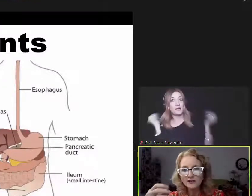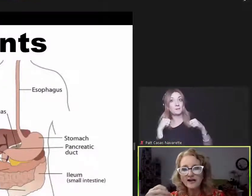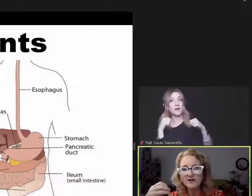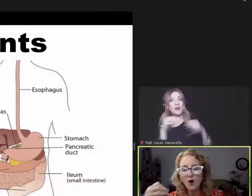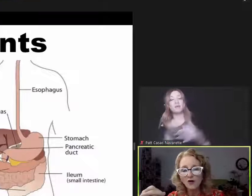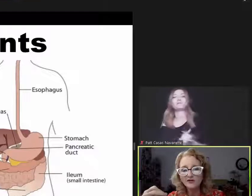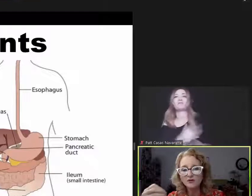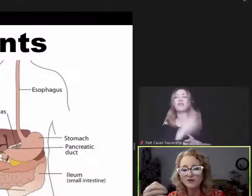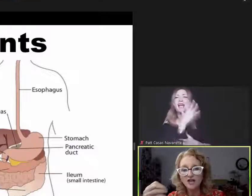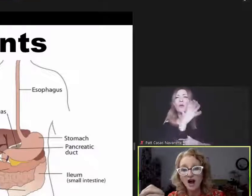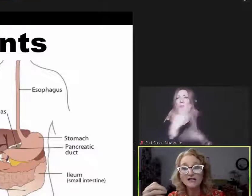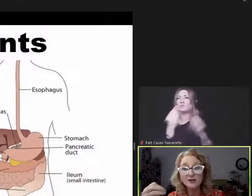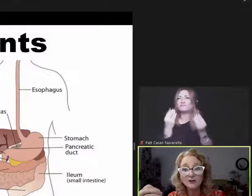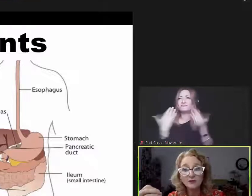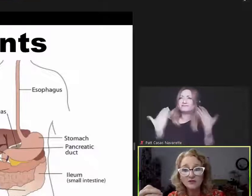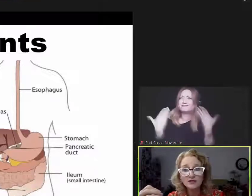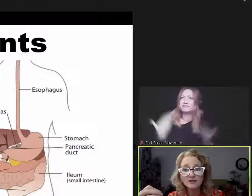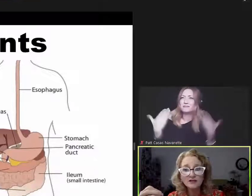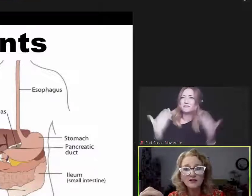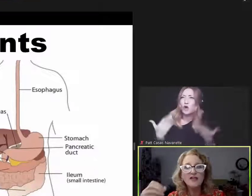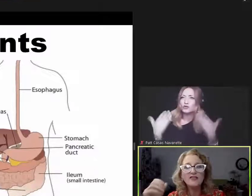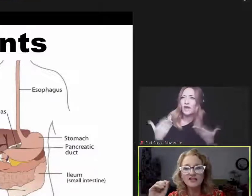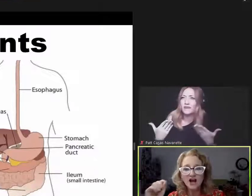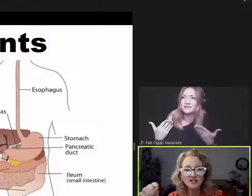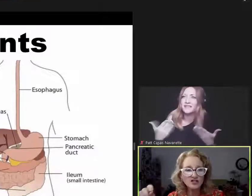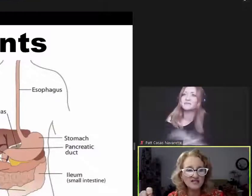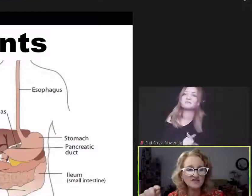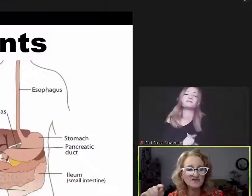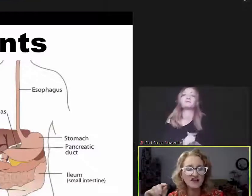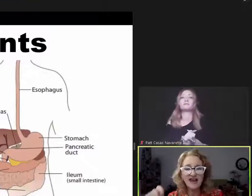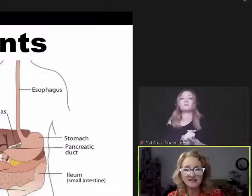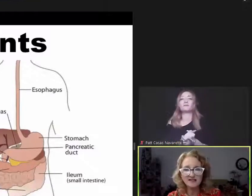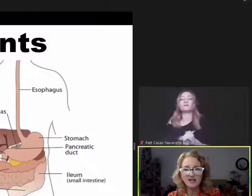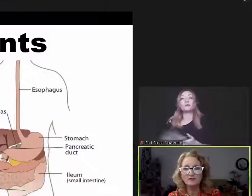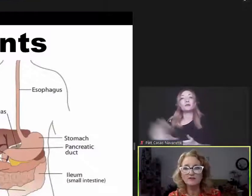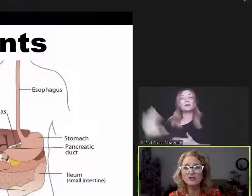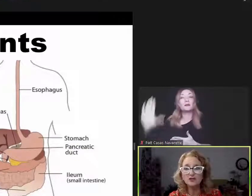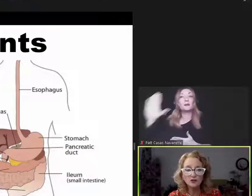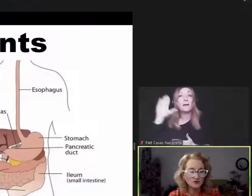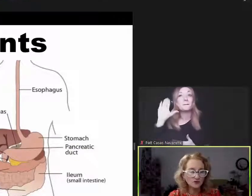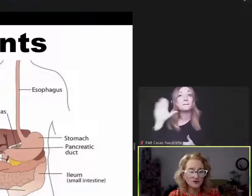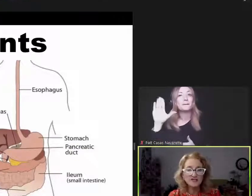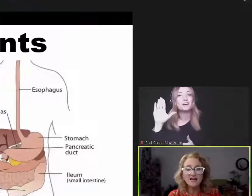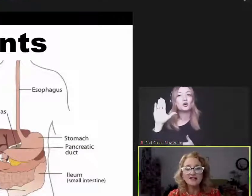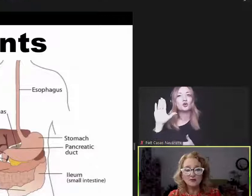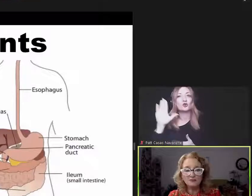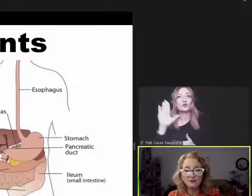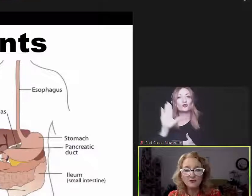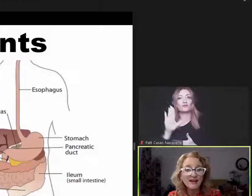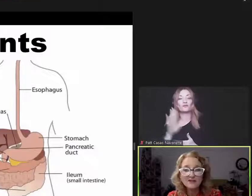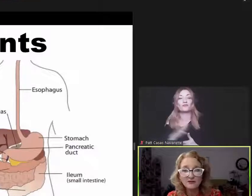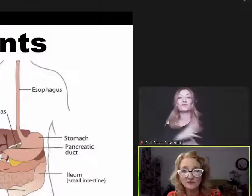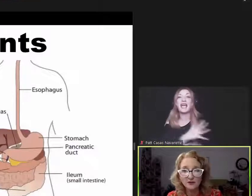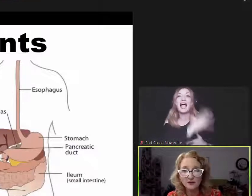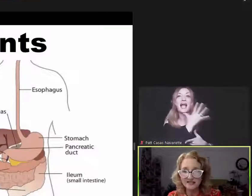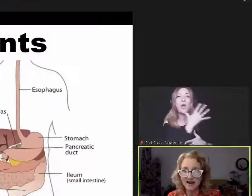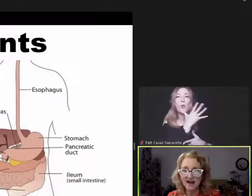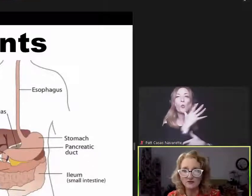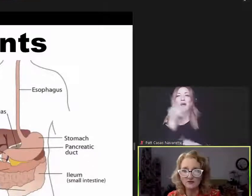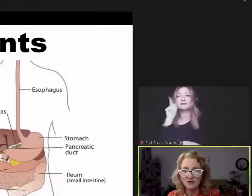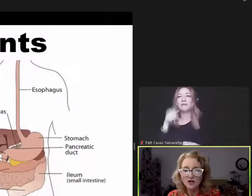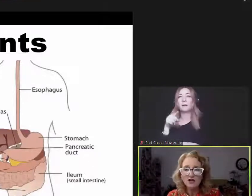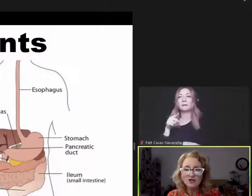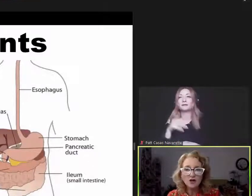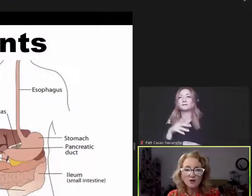water can also dilute the digestive enzymes used to break the food